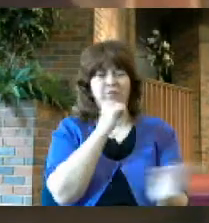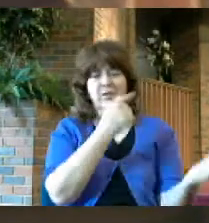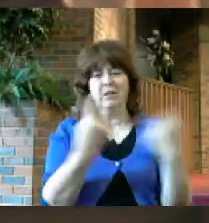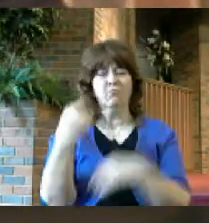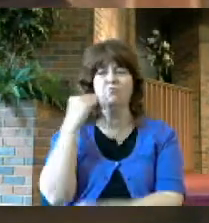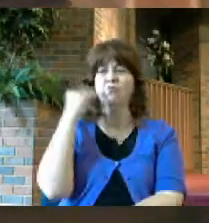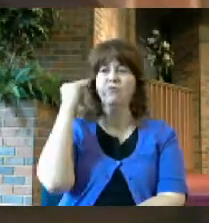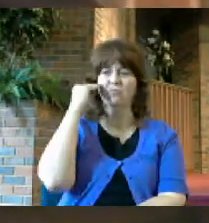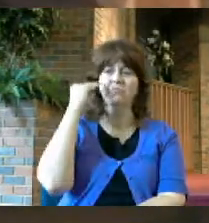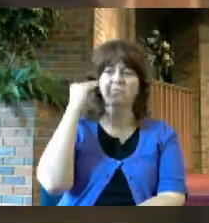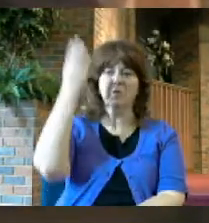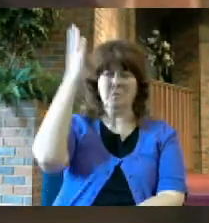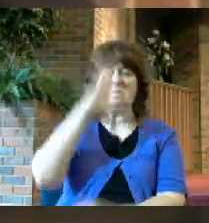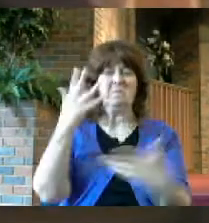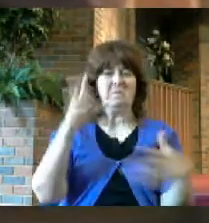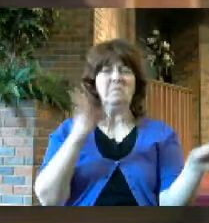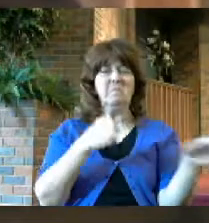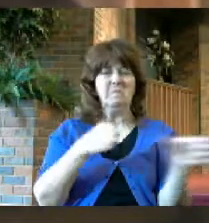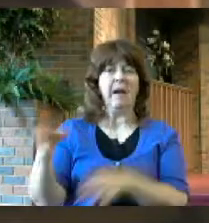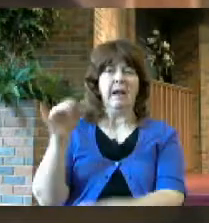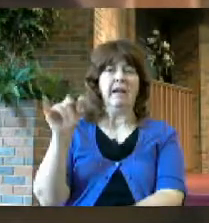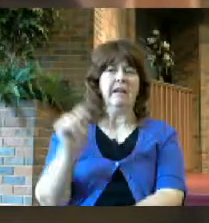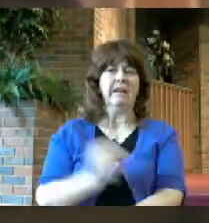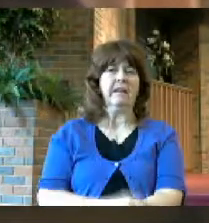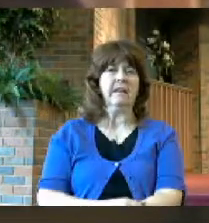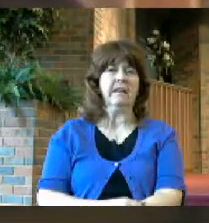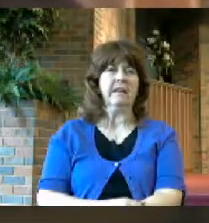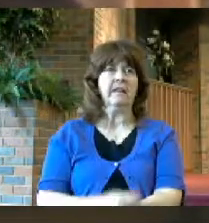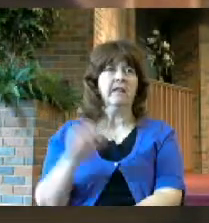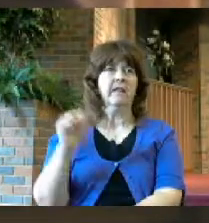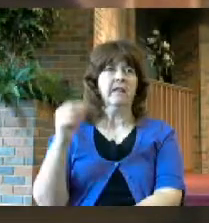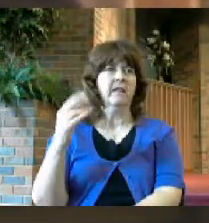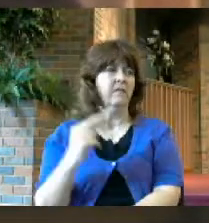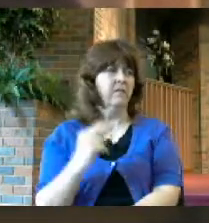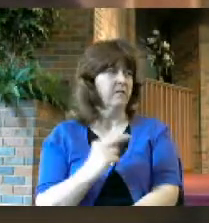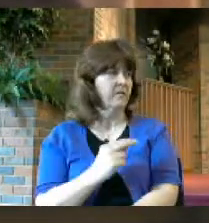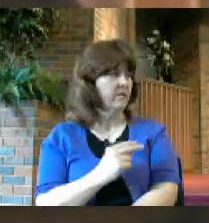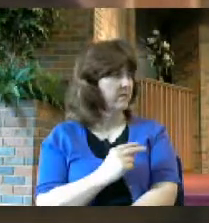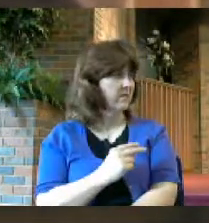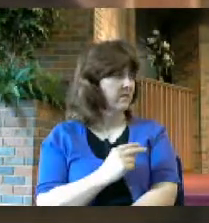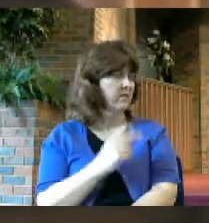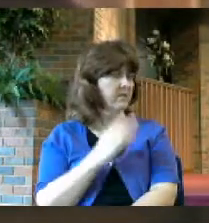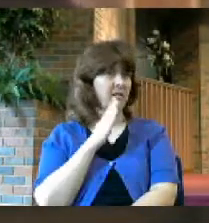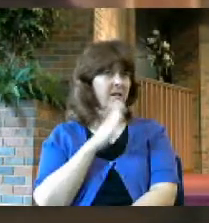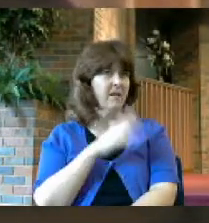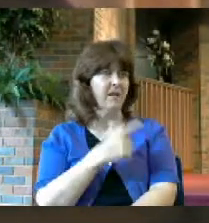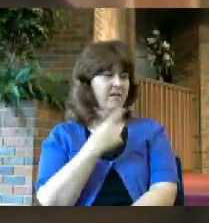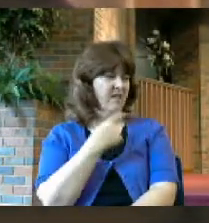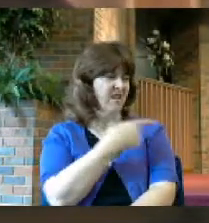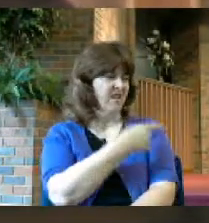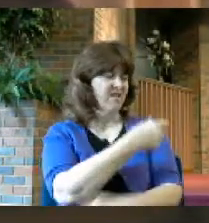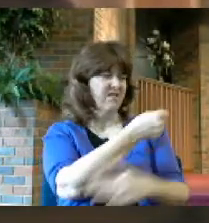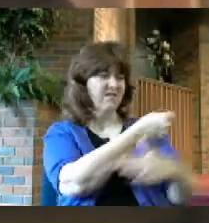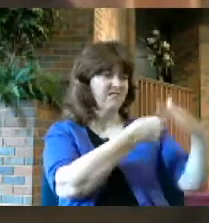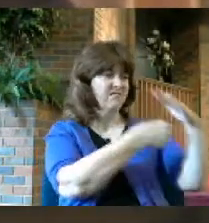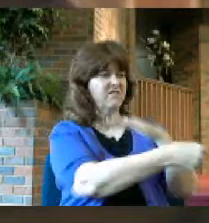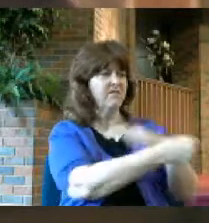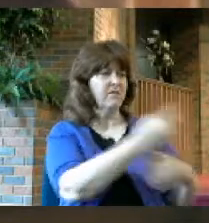Ahab, the evil king, says, "You put Micaiah in prison and you feed him bread and water until I come